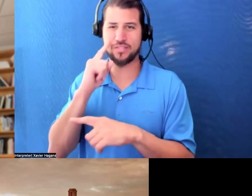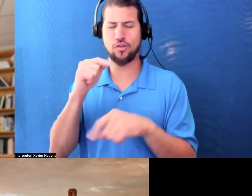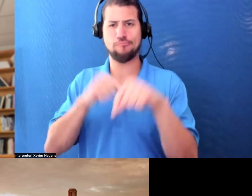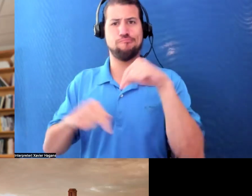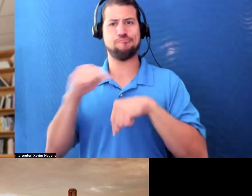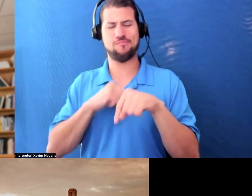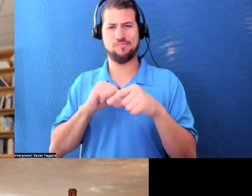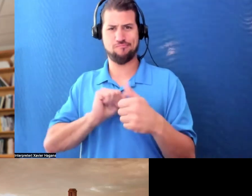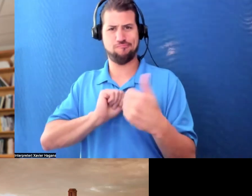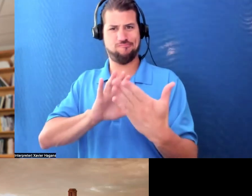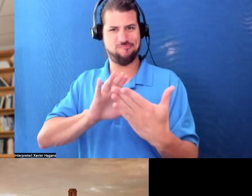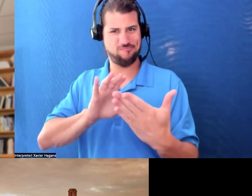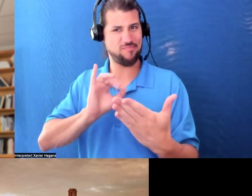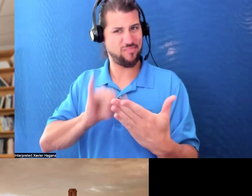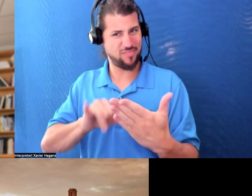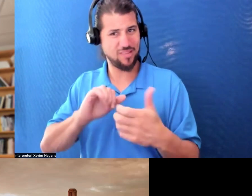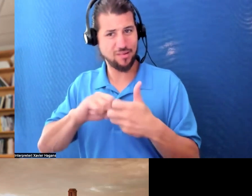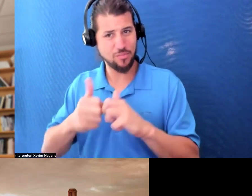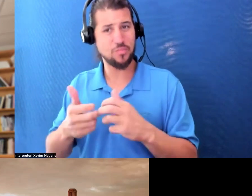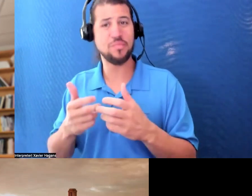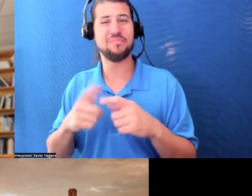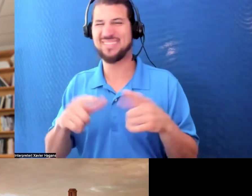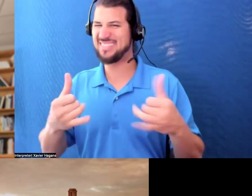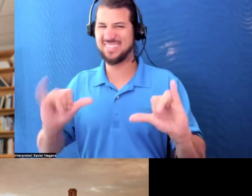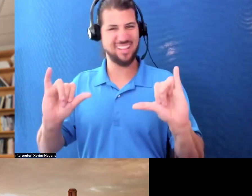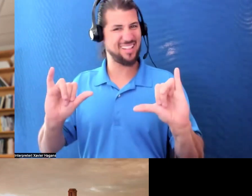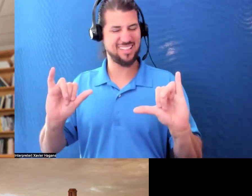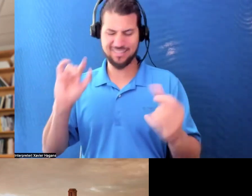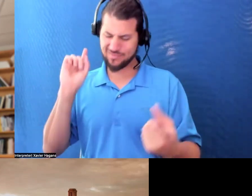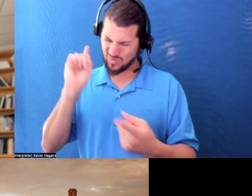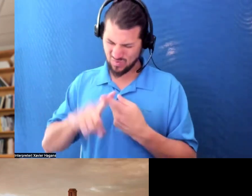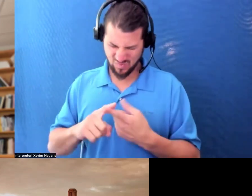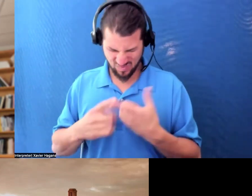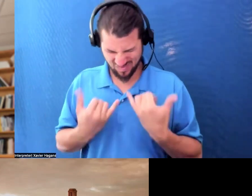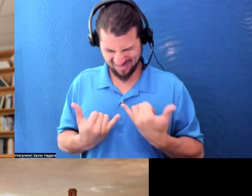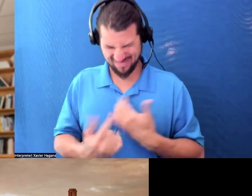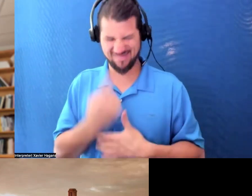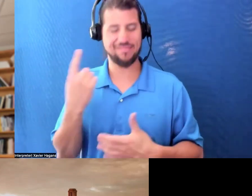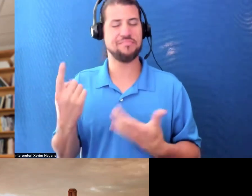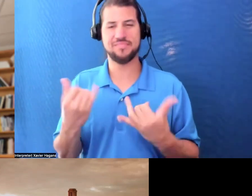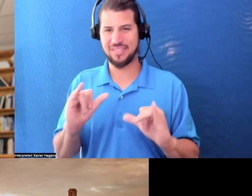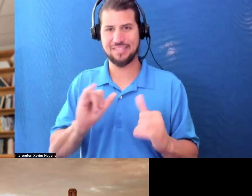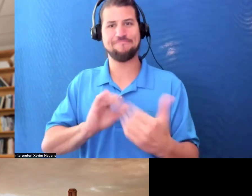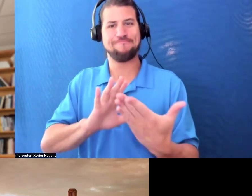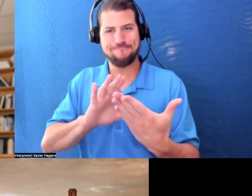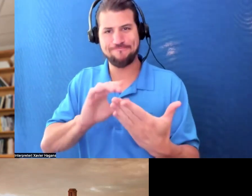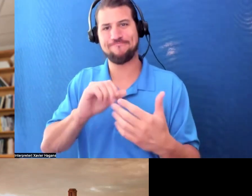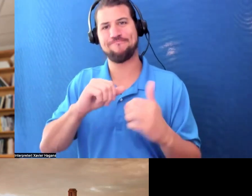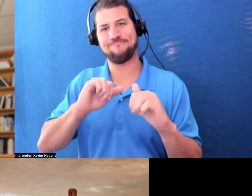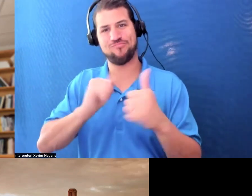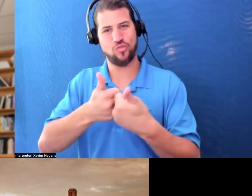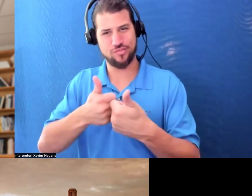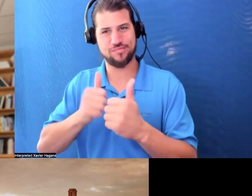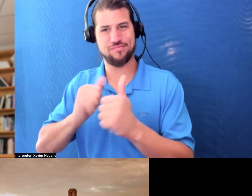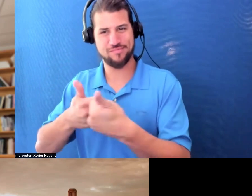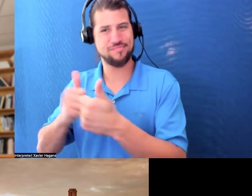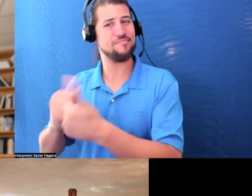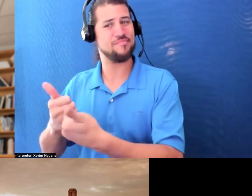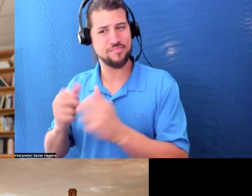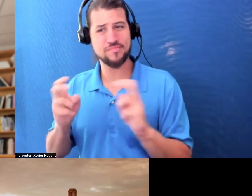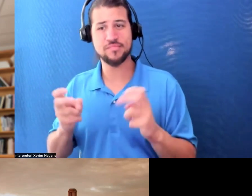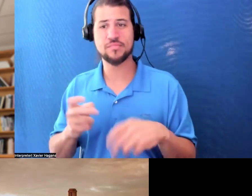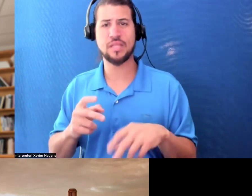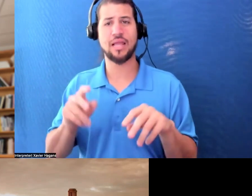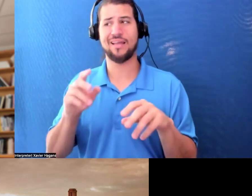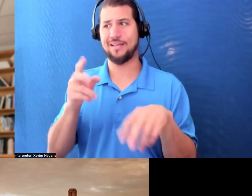problem, but there's still a problem even to this day. So I looked at ways that we could mitigate